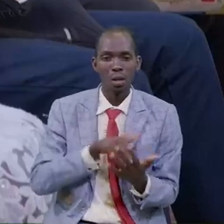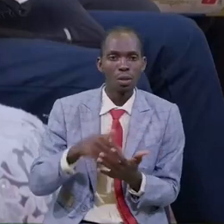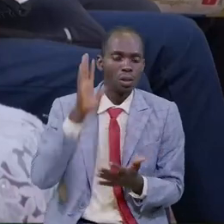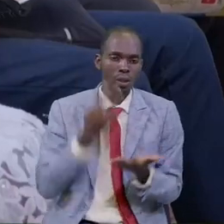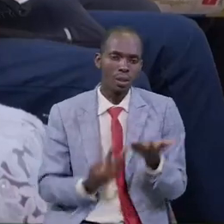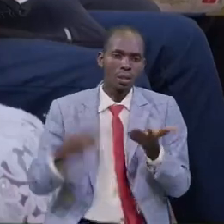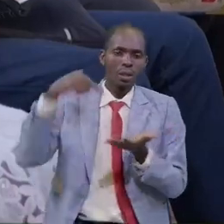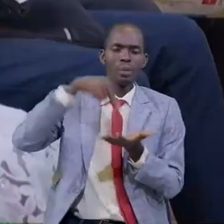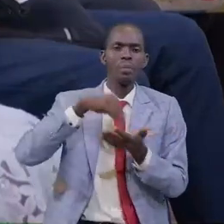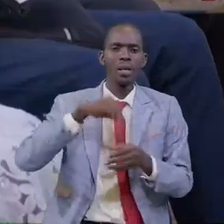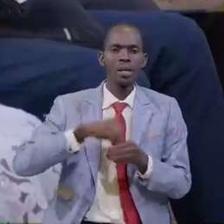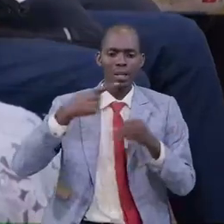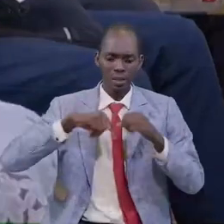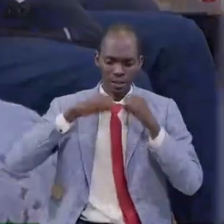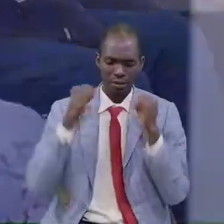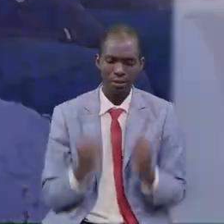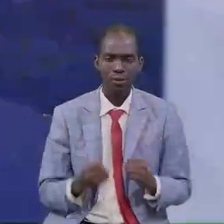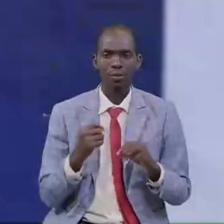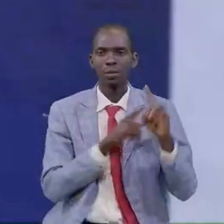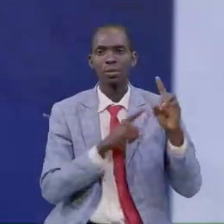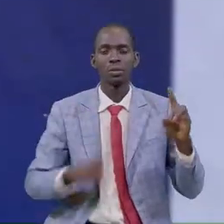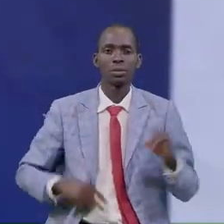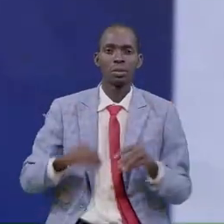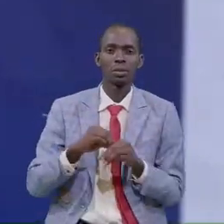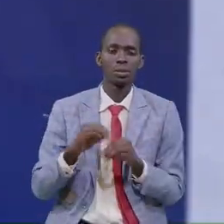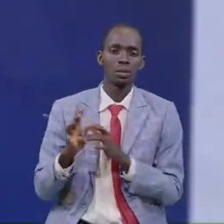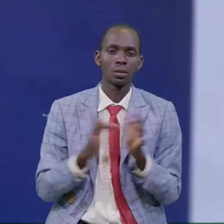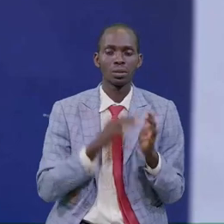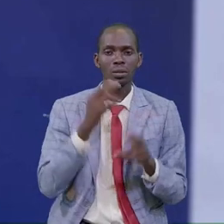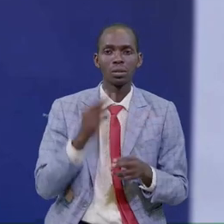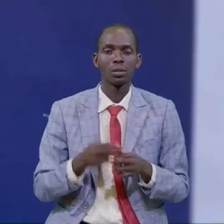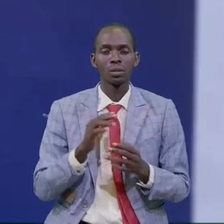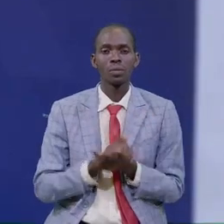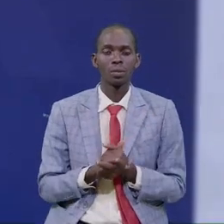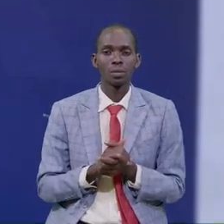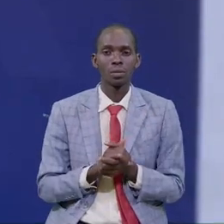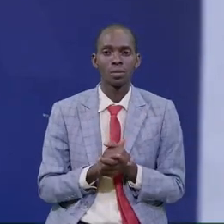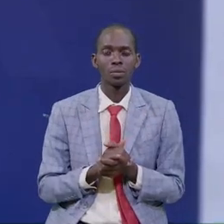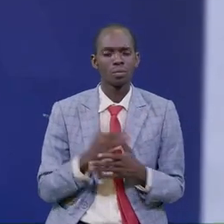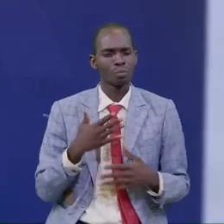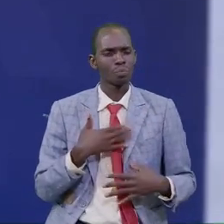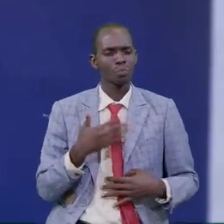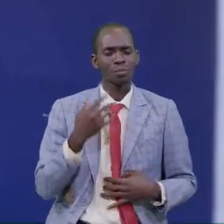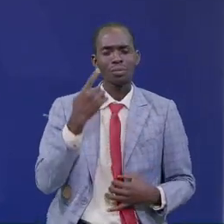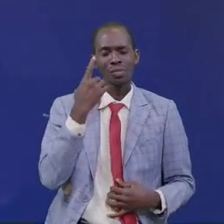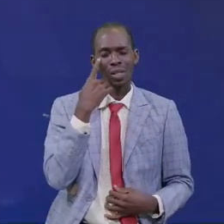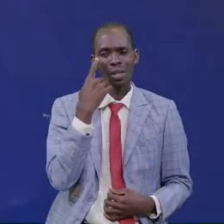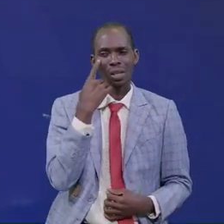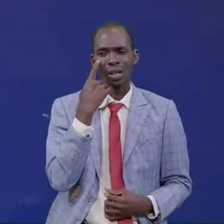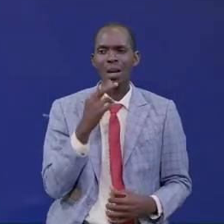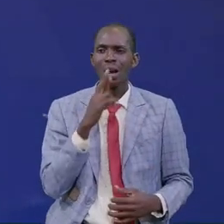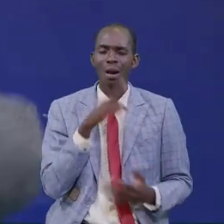Lord. Les jointures faibles de votre corps seront My fortifiées. Vous allez vous lever dans la force du Seigneur. Are weak.